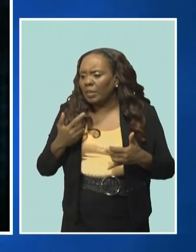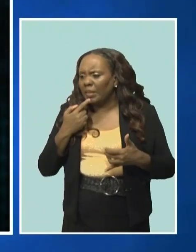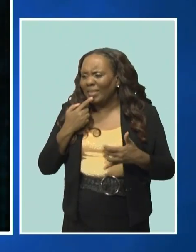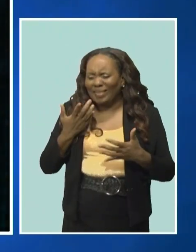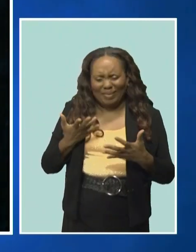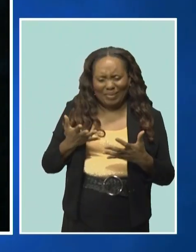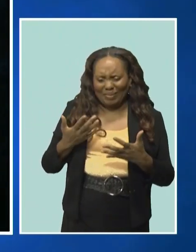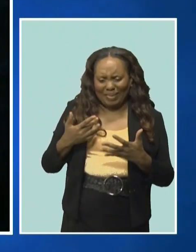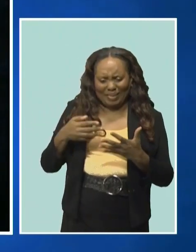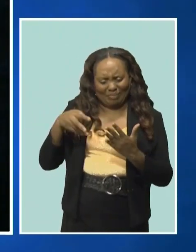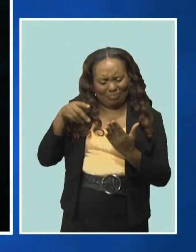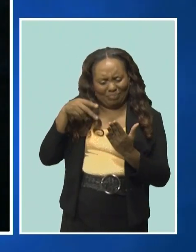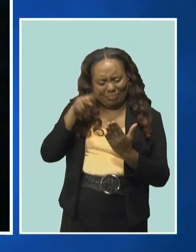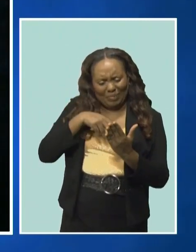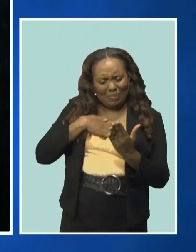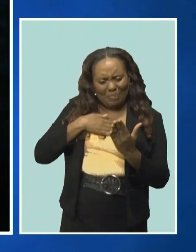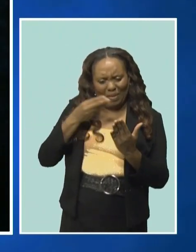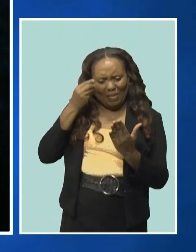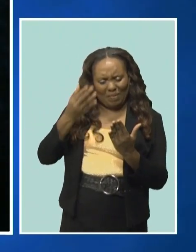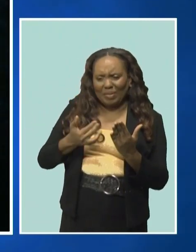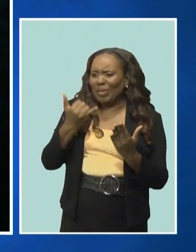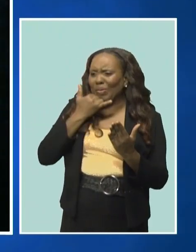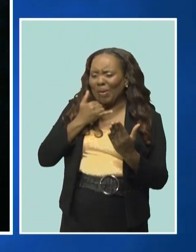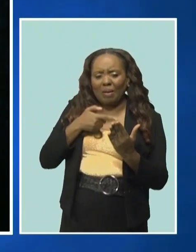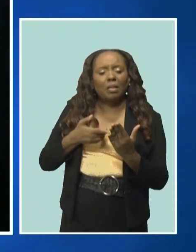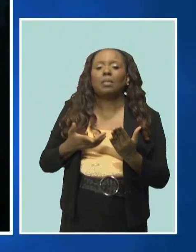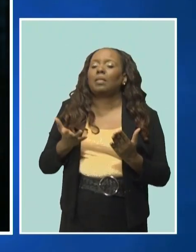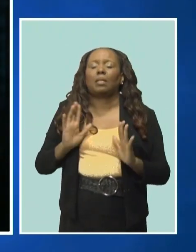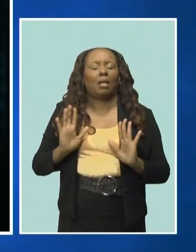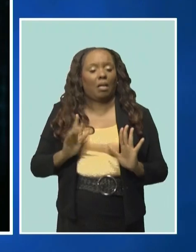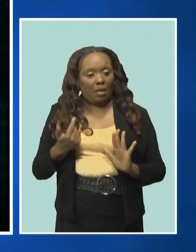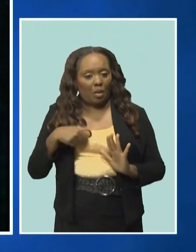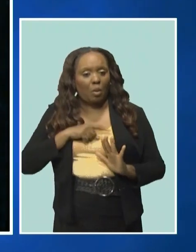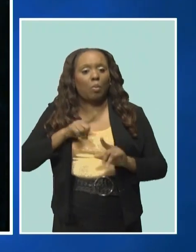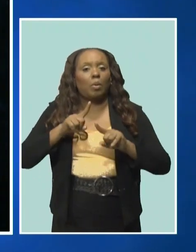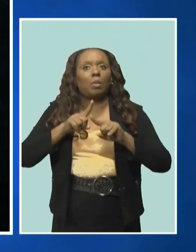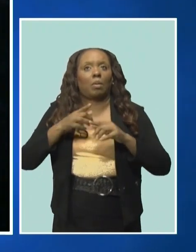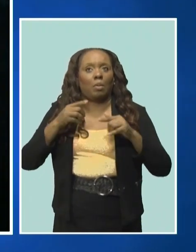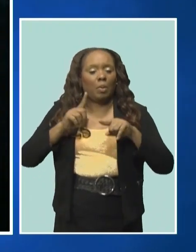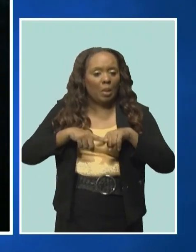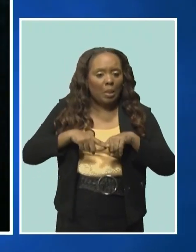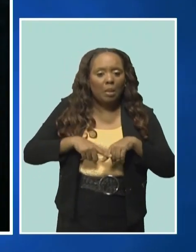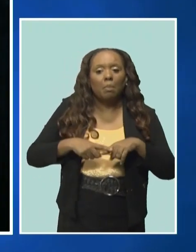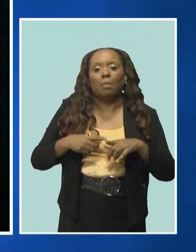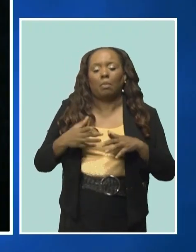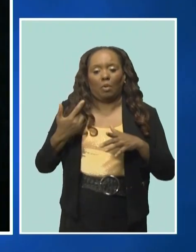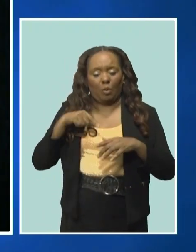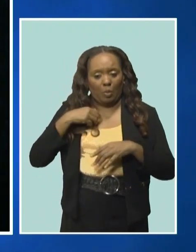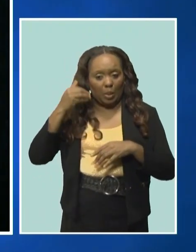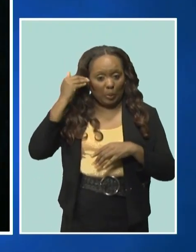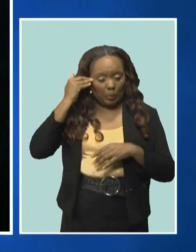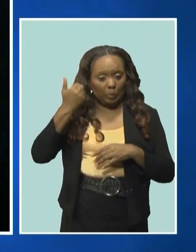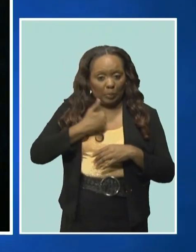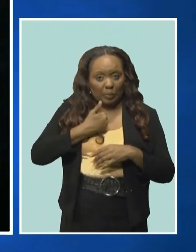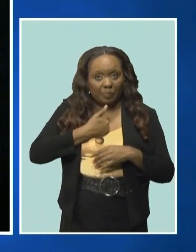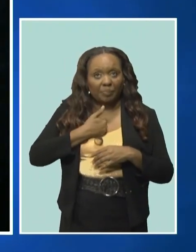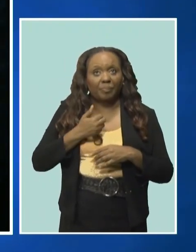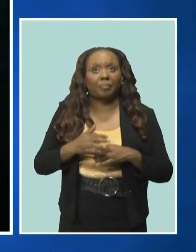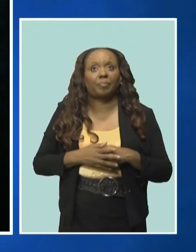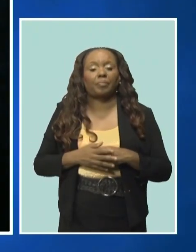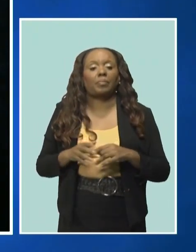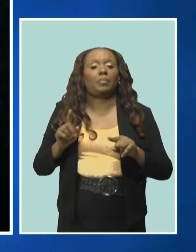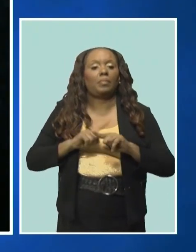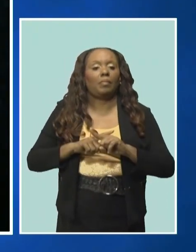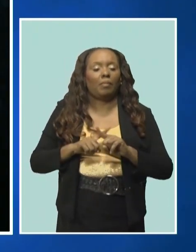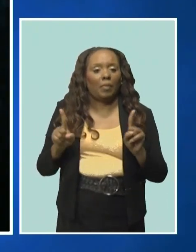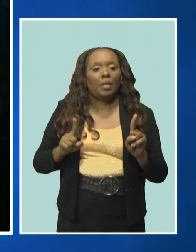ours. The Barbados Met Services does not only rely on its own modeling, it actually has its own modeling, but the advice is